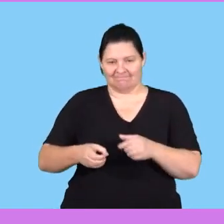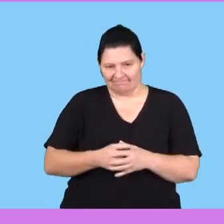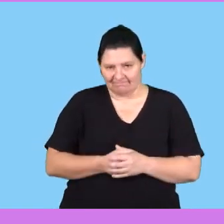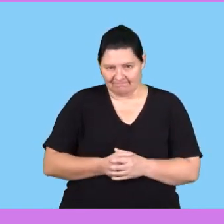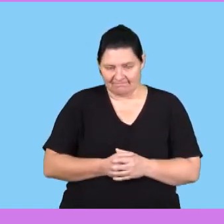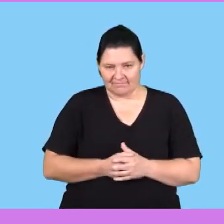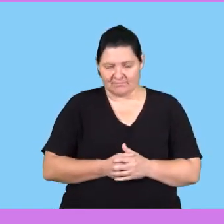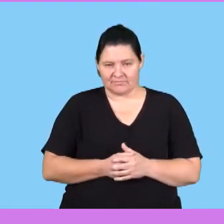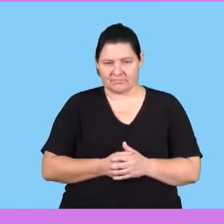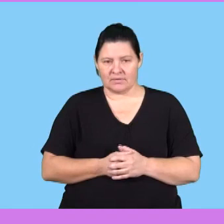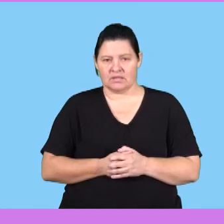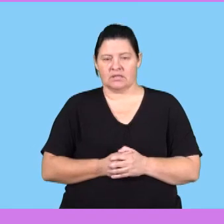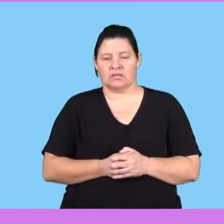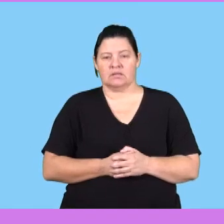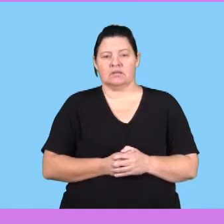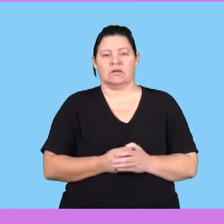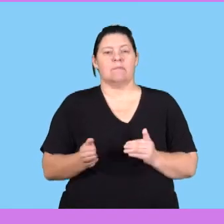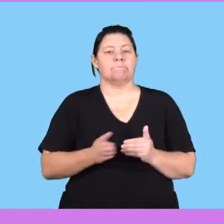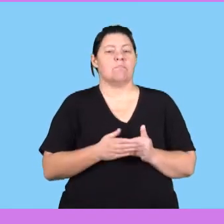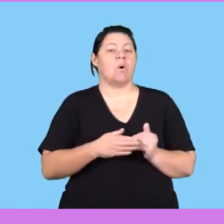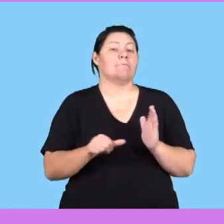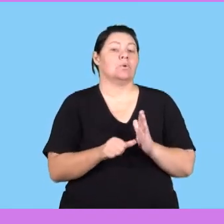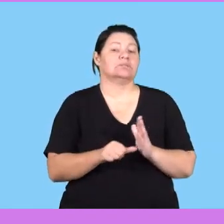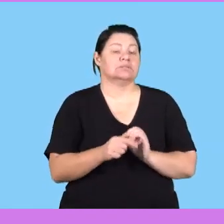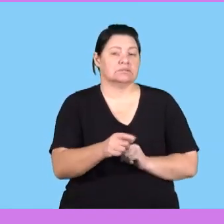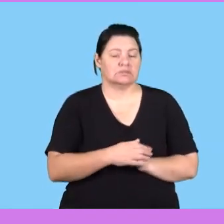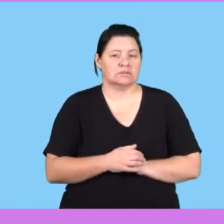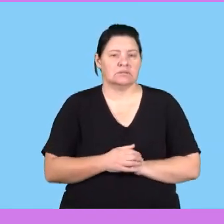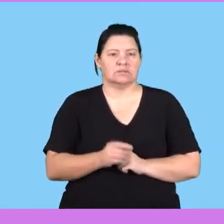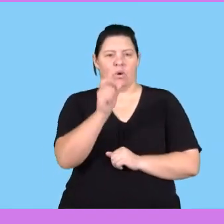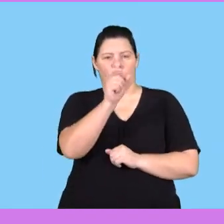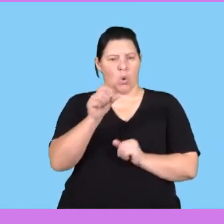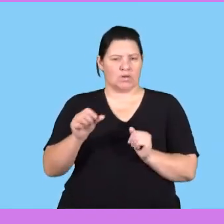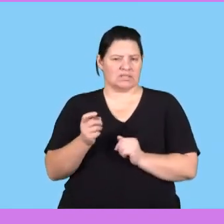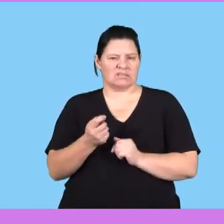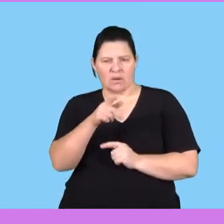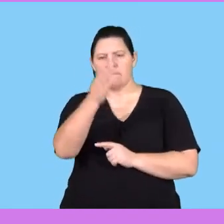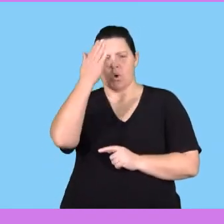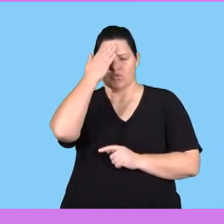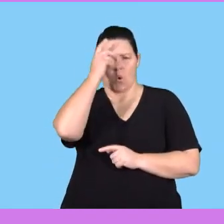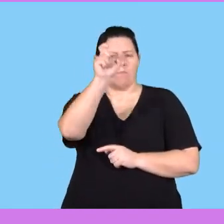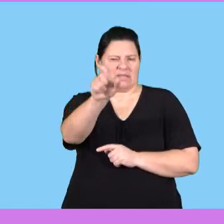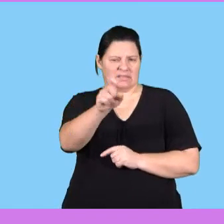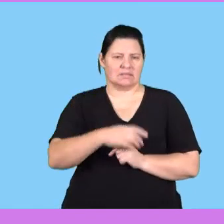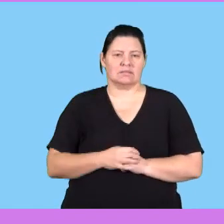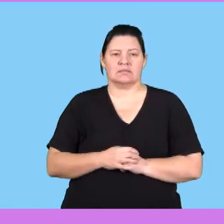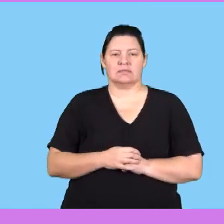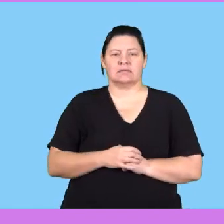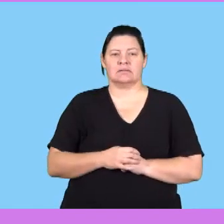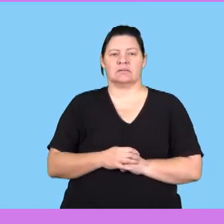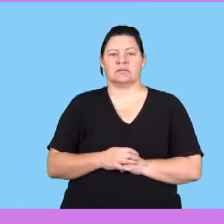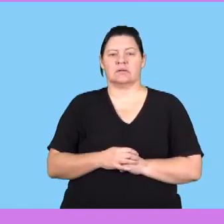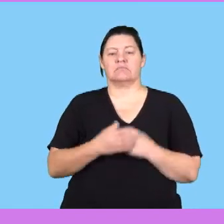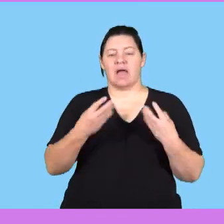That is what a sample is. Now let's quickly look at what else will be important to you. Just a few words that you should be familiar with by